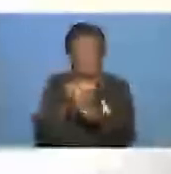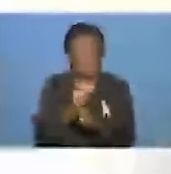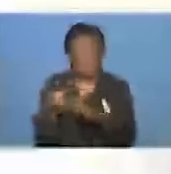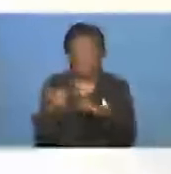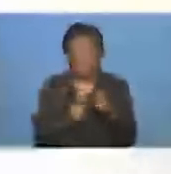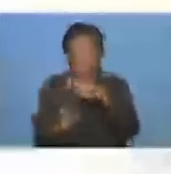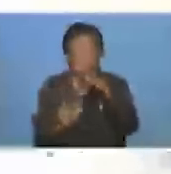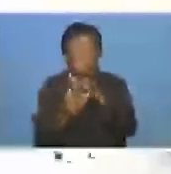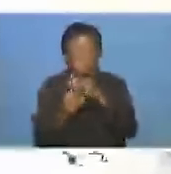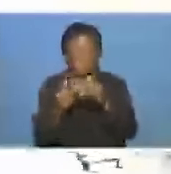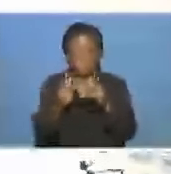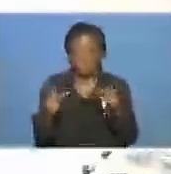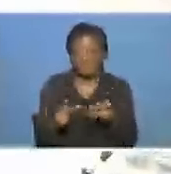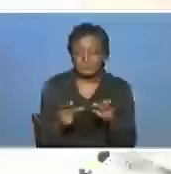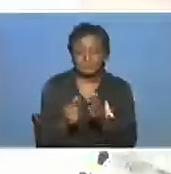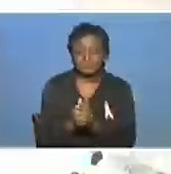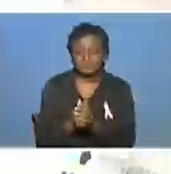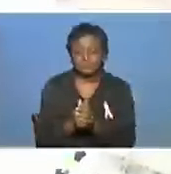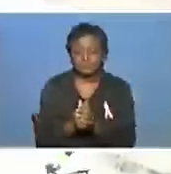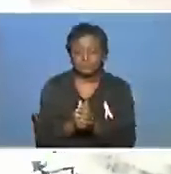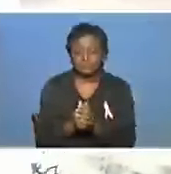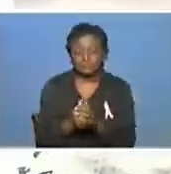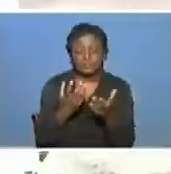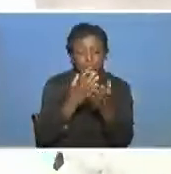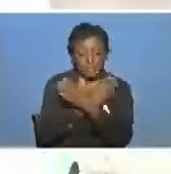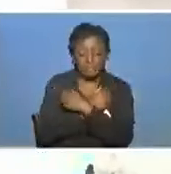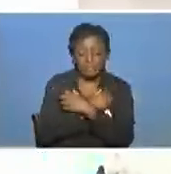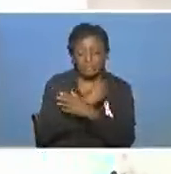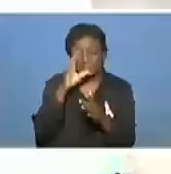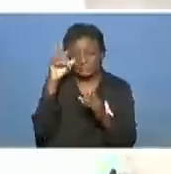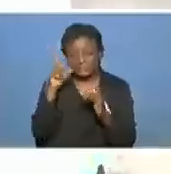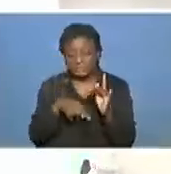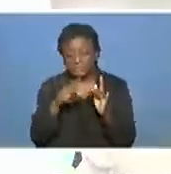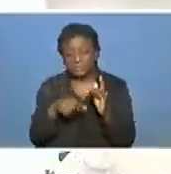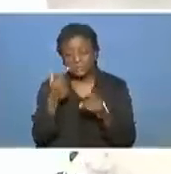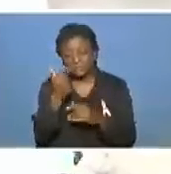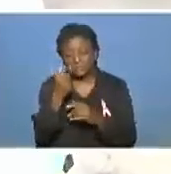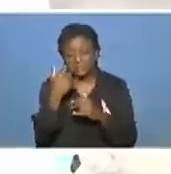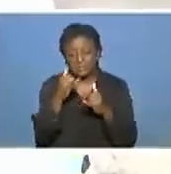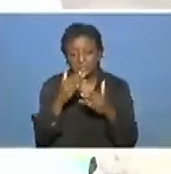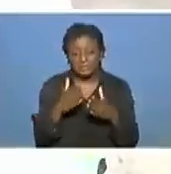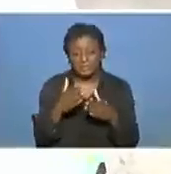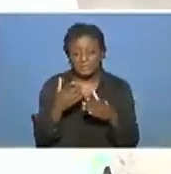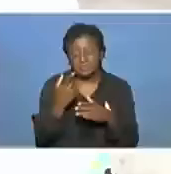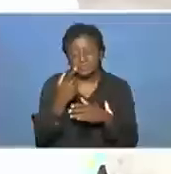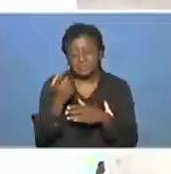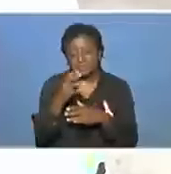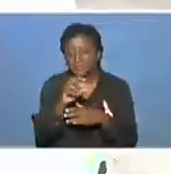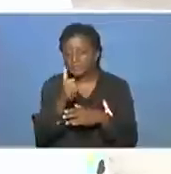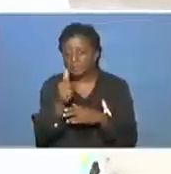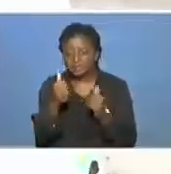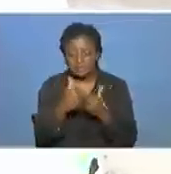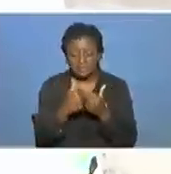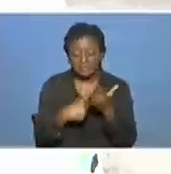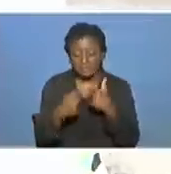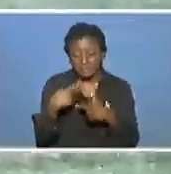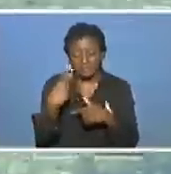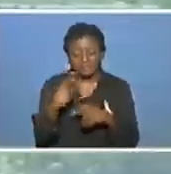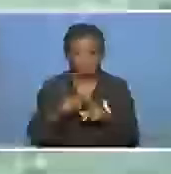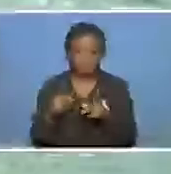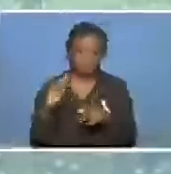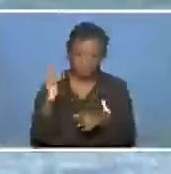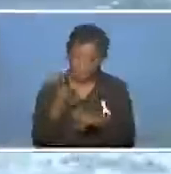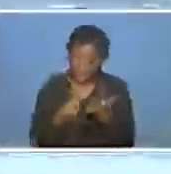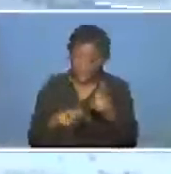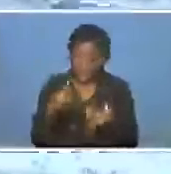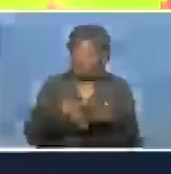was a brilliant win, but granted, Bears missing a few players due to red card, due to these soccer games coming up, but we came out and did the job.